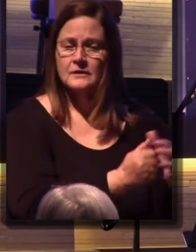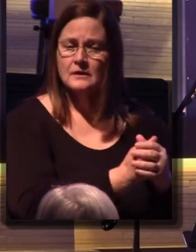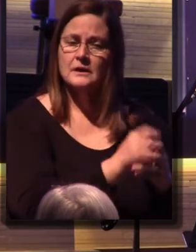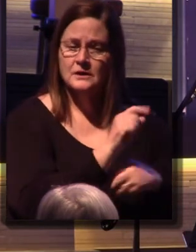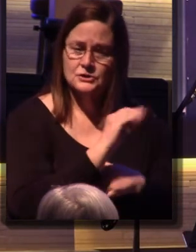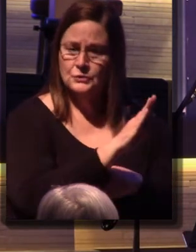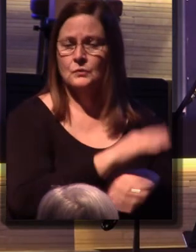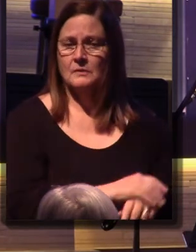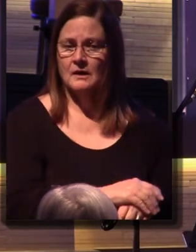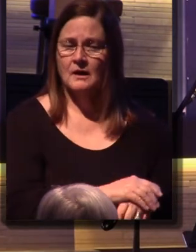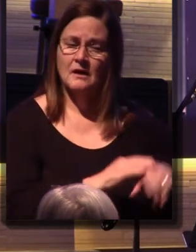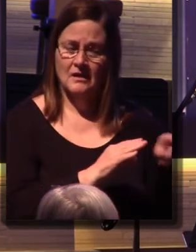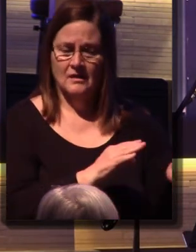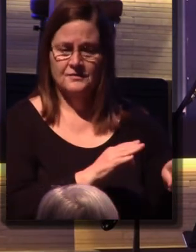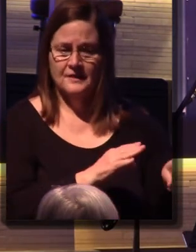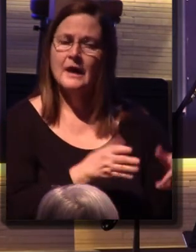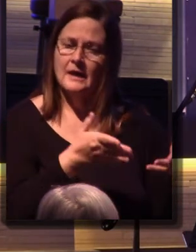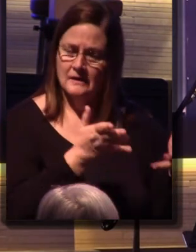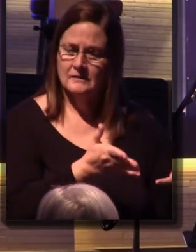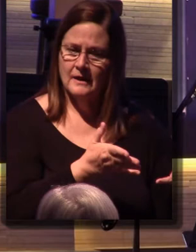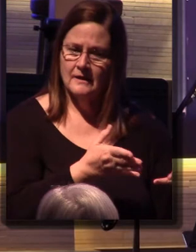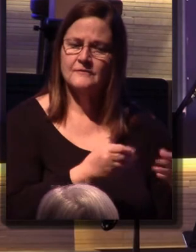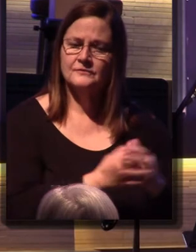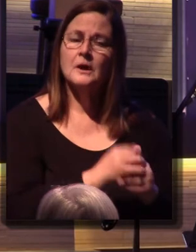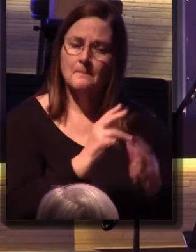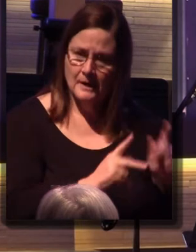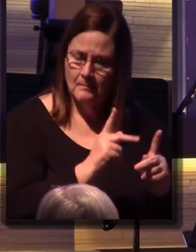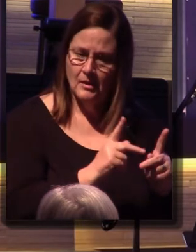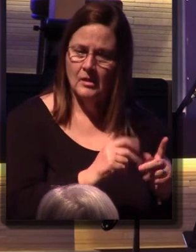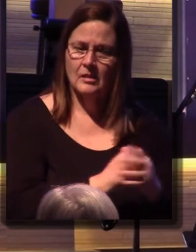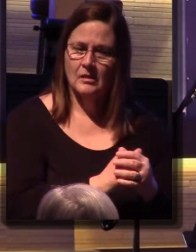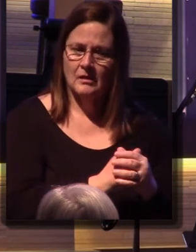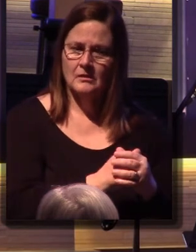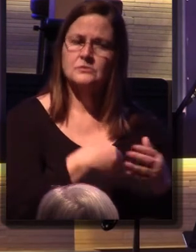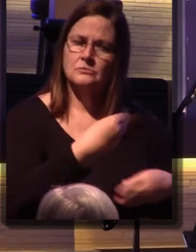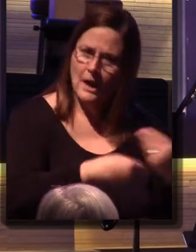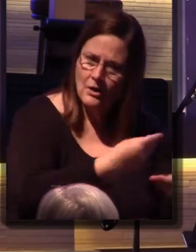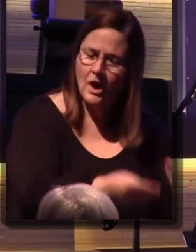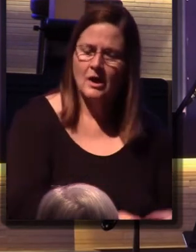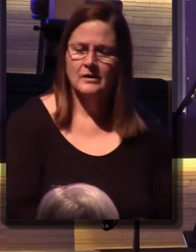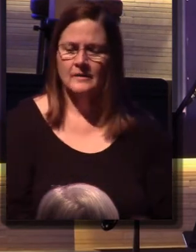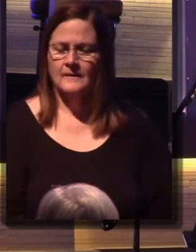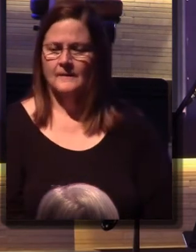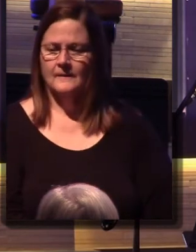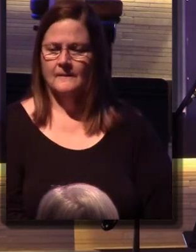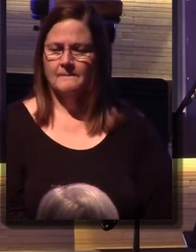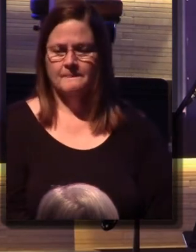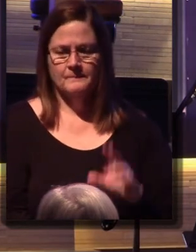were buried in a tomb, and they left a progeny. They left a people behind